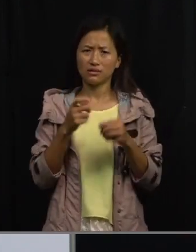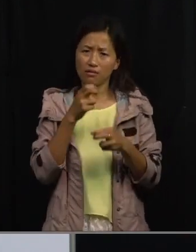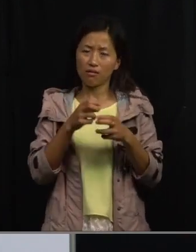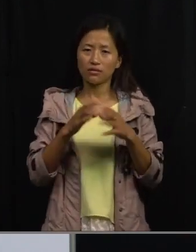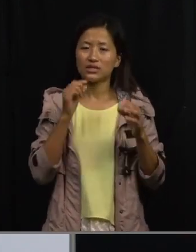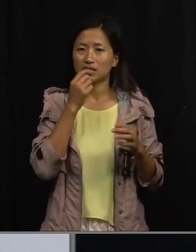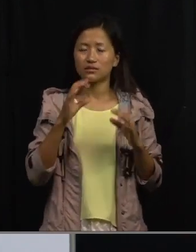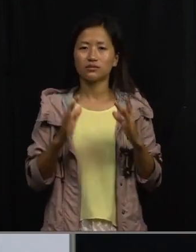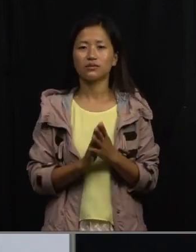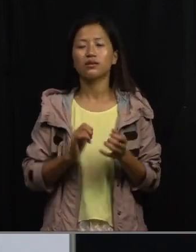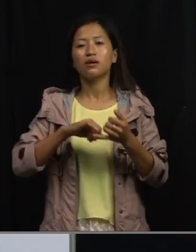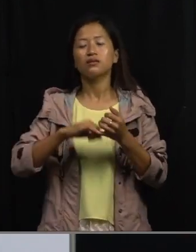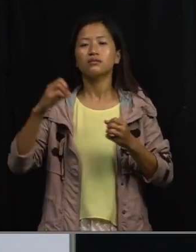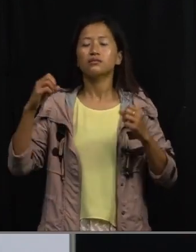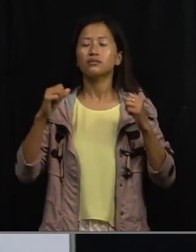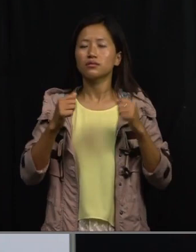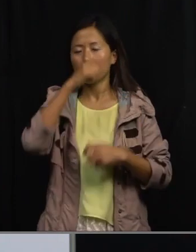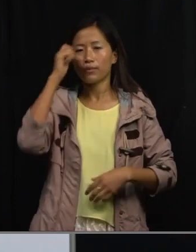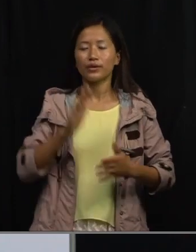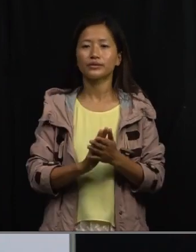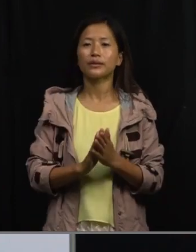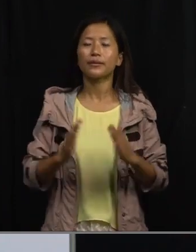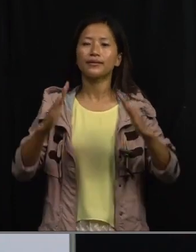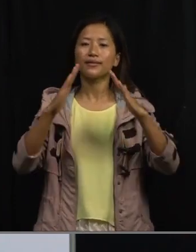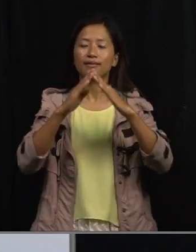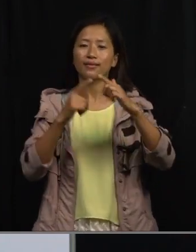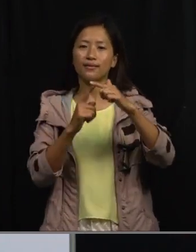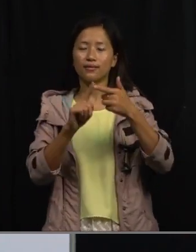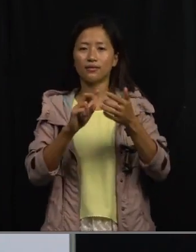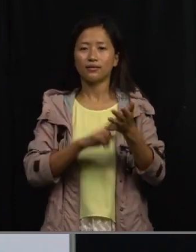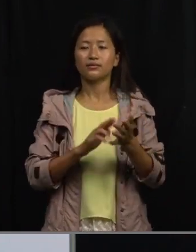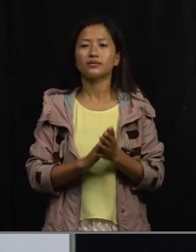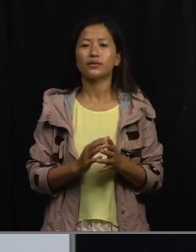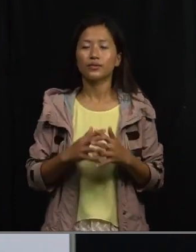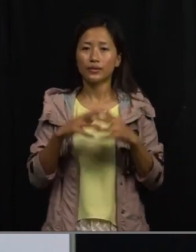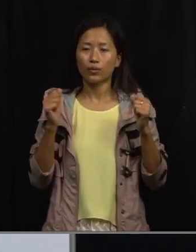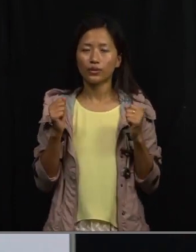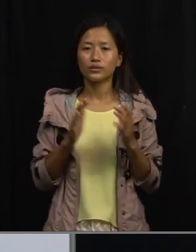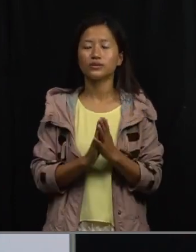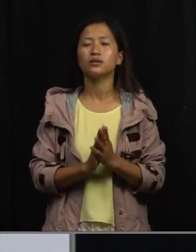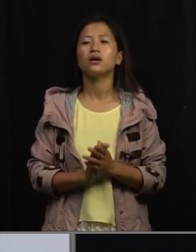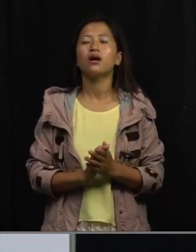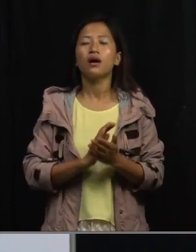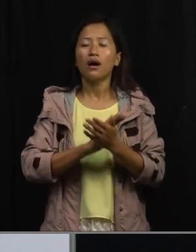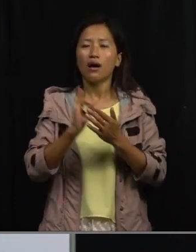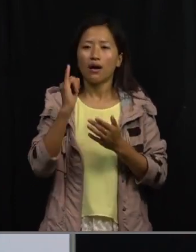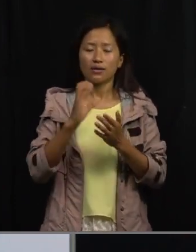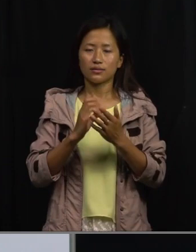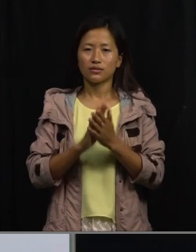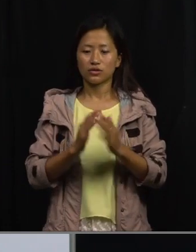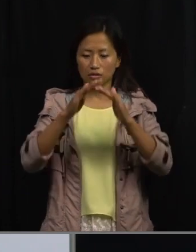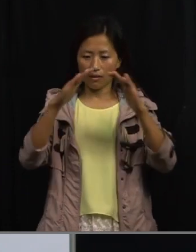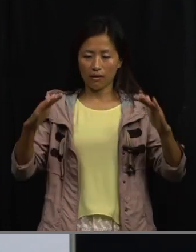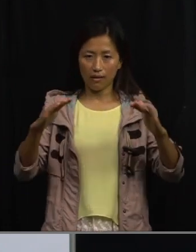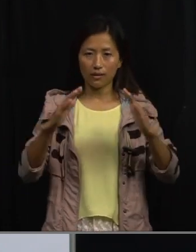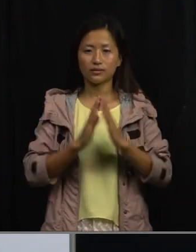in the summer, they make use of tent, and in the winter, they make use of the Ice Age hut. And